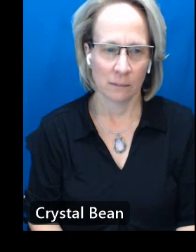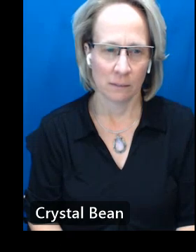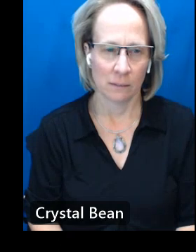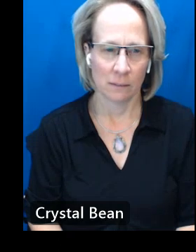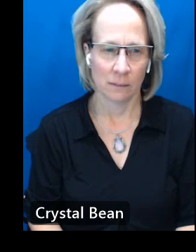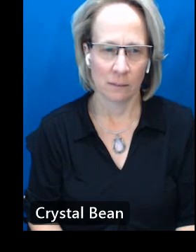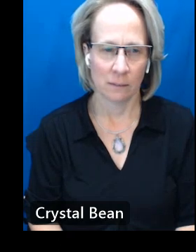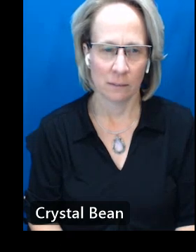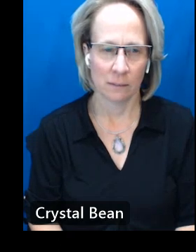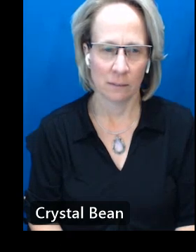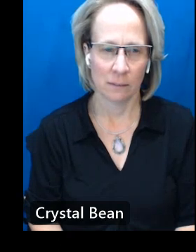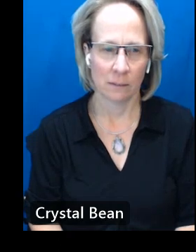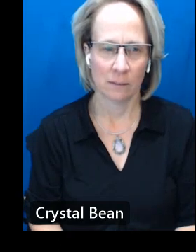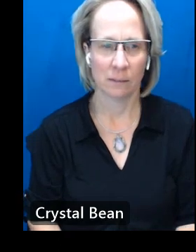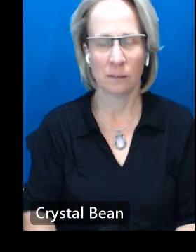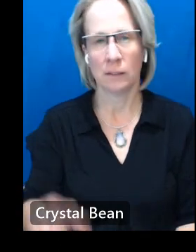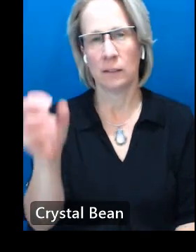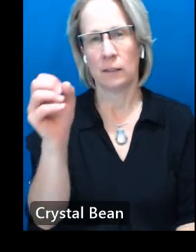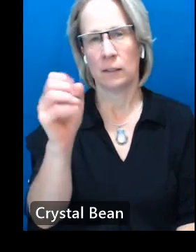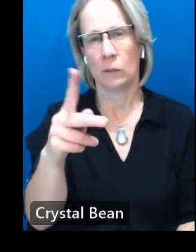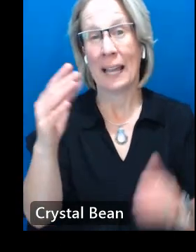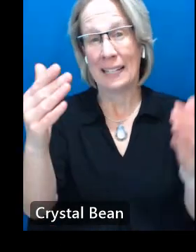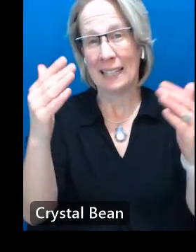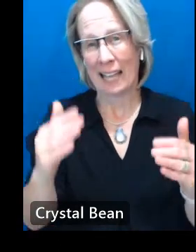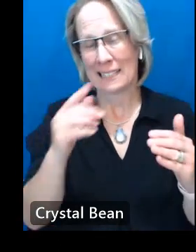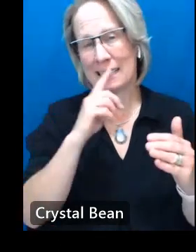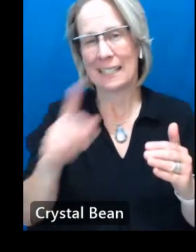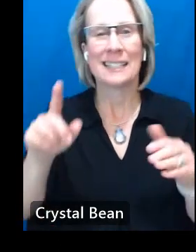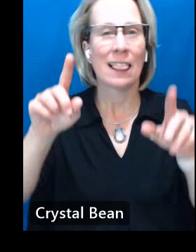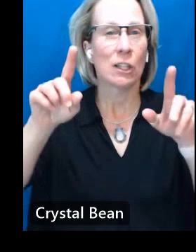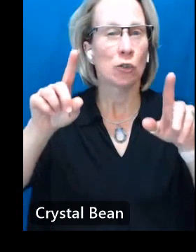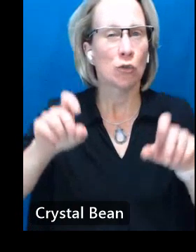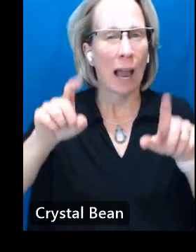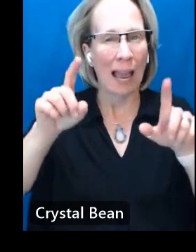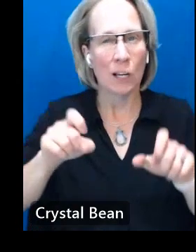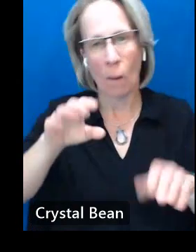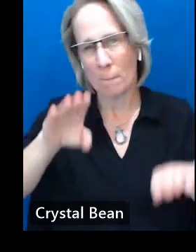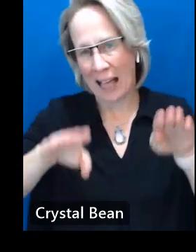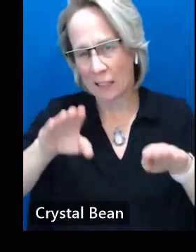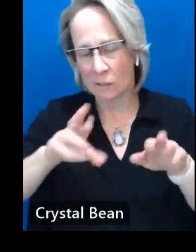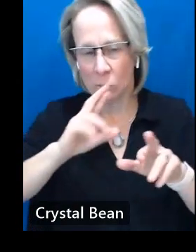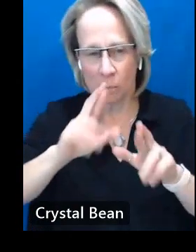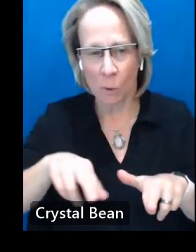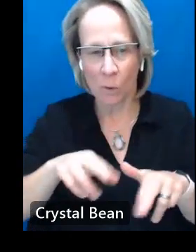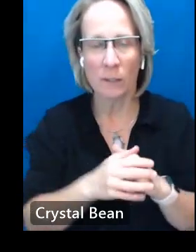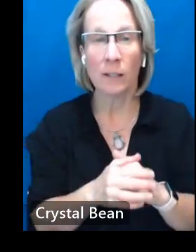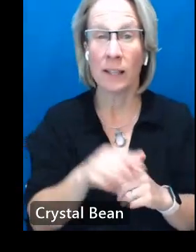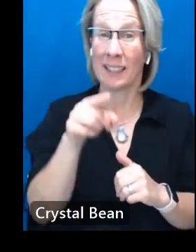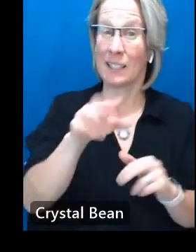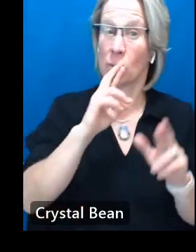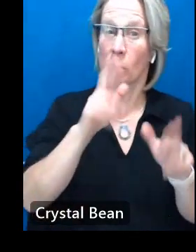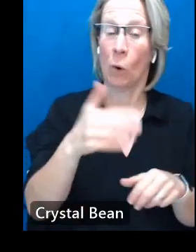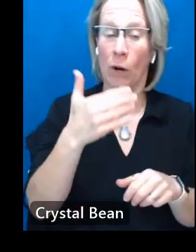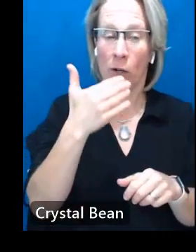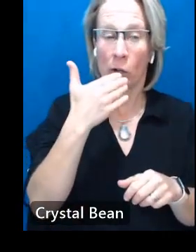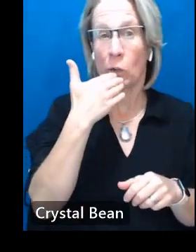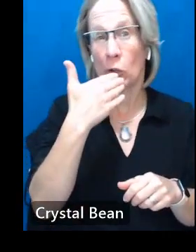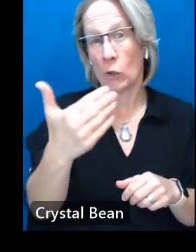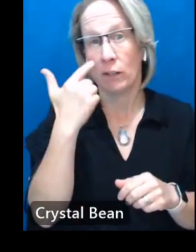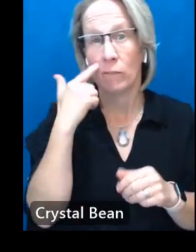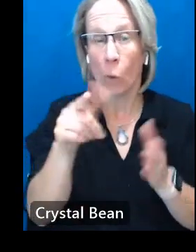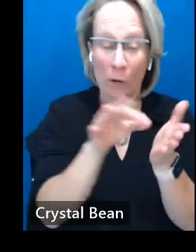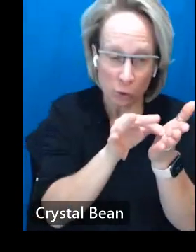Okay, next is the trial balance report. So this is a report that's useful for tracking revenue and